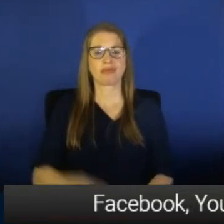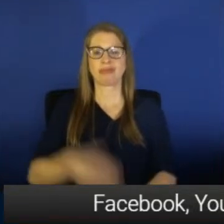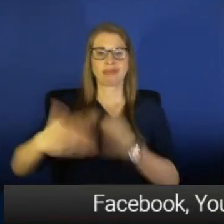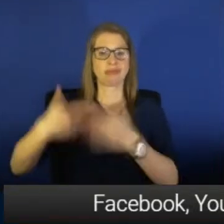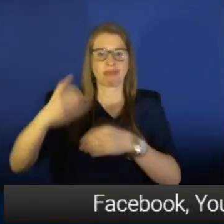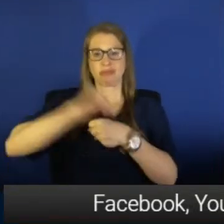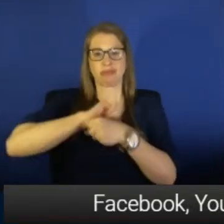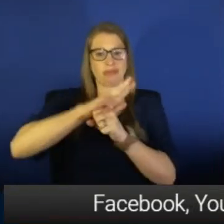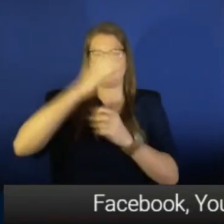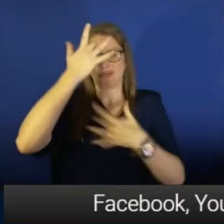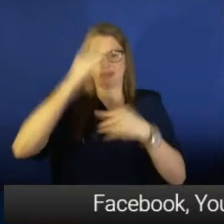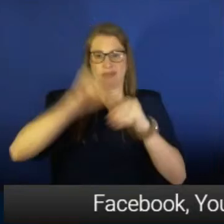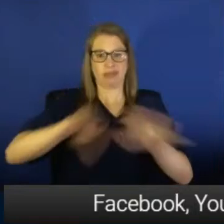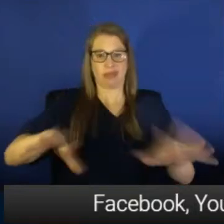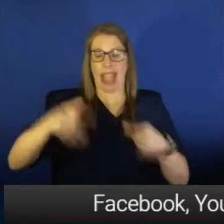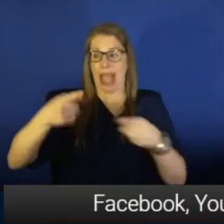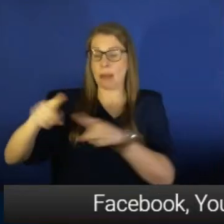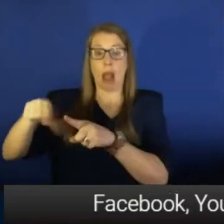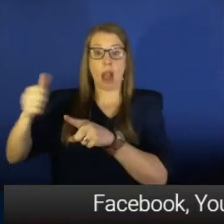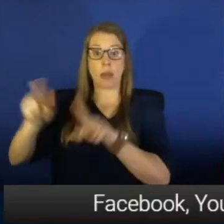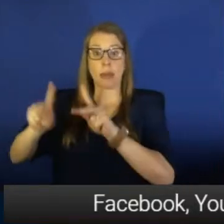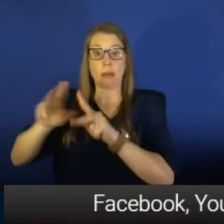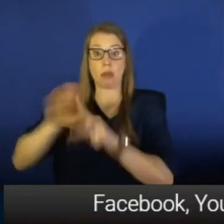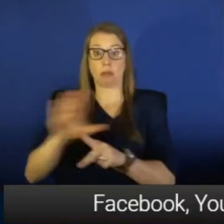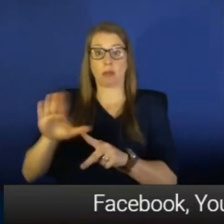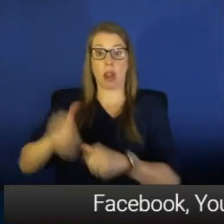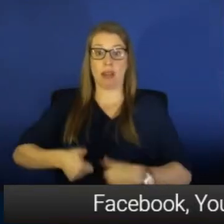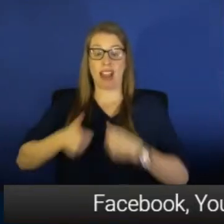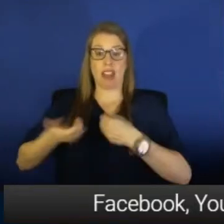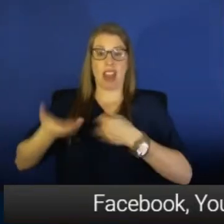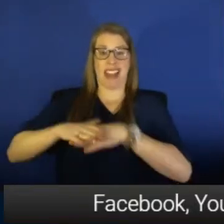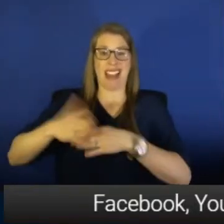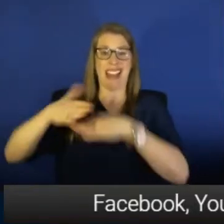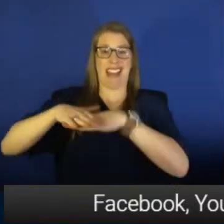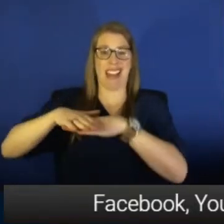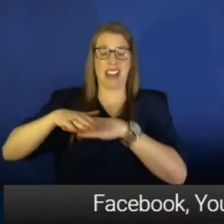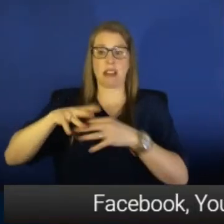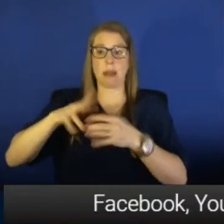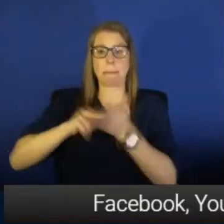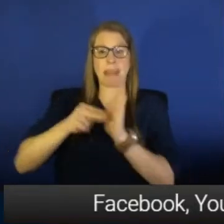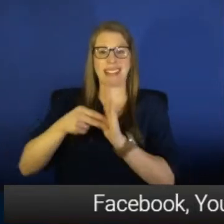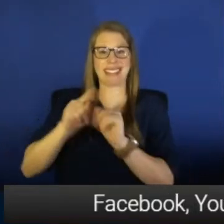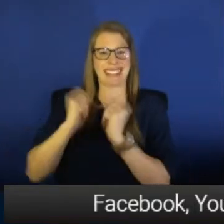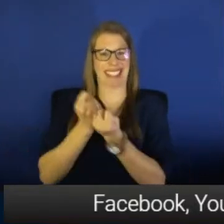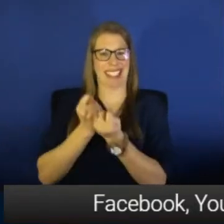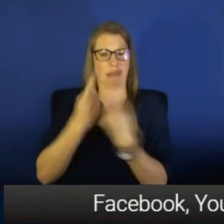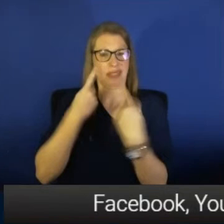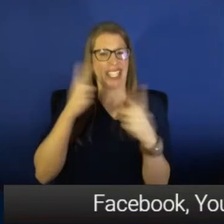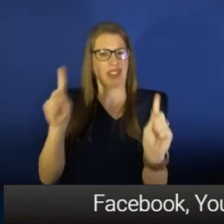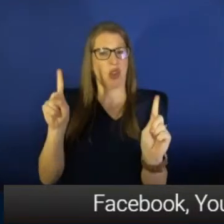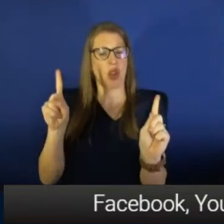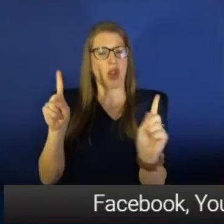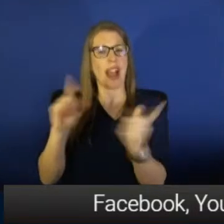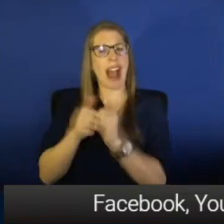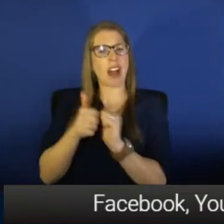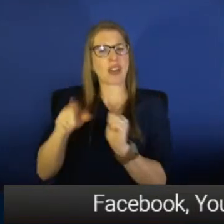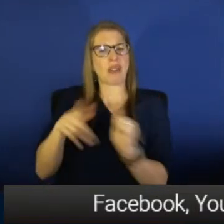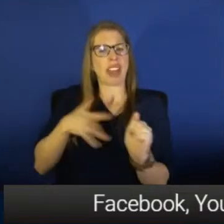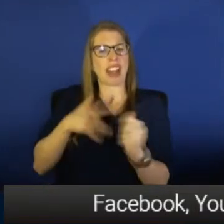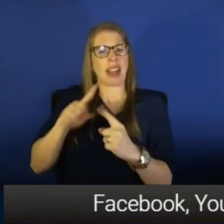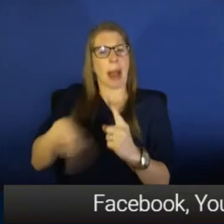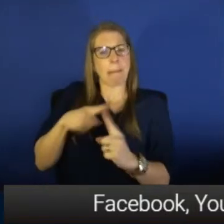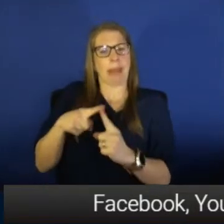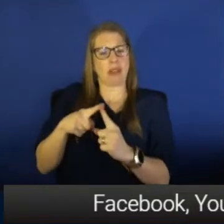going on in people's lives, that they're able to pull this off? I mean, what does that say about this team and how they were physically and mentally